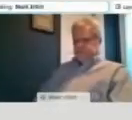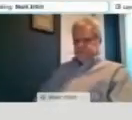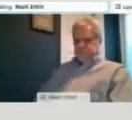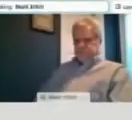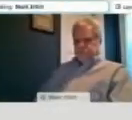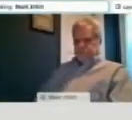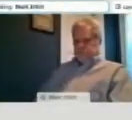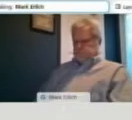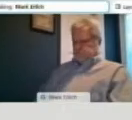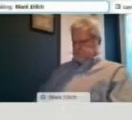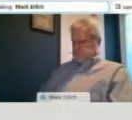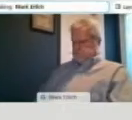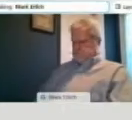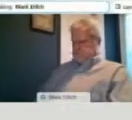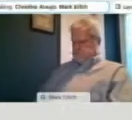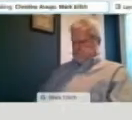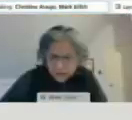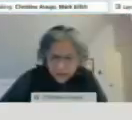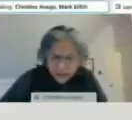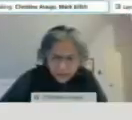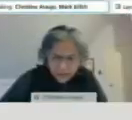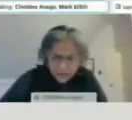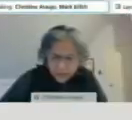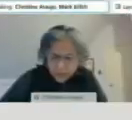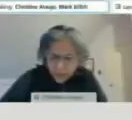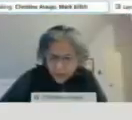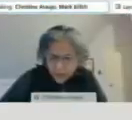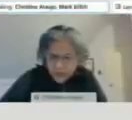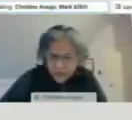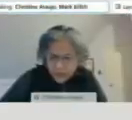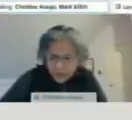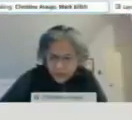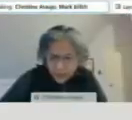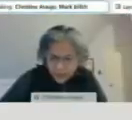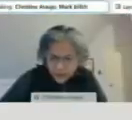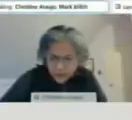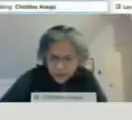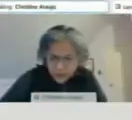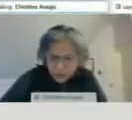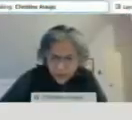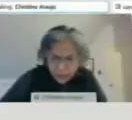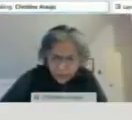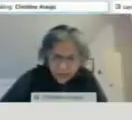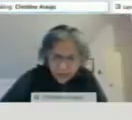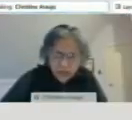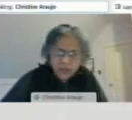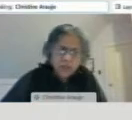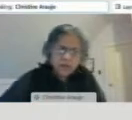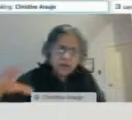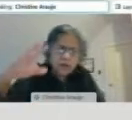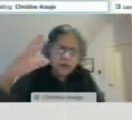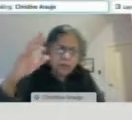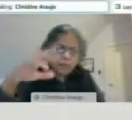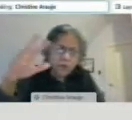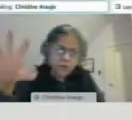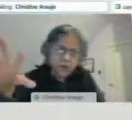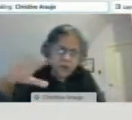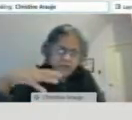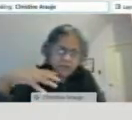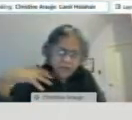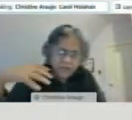the entire details. We just want to make sure that we've captured the information